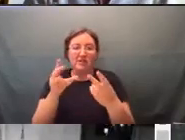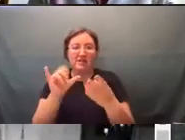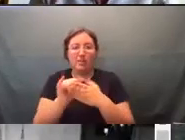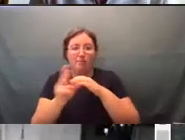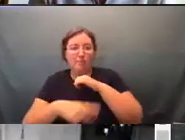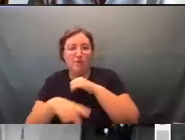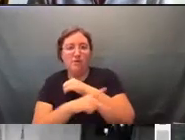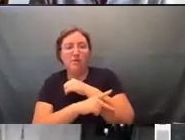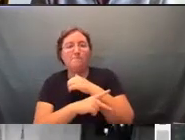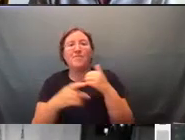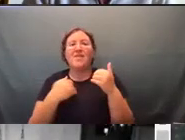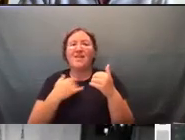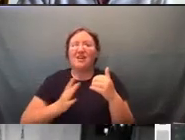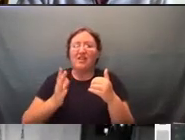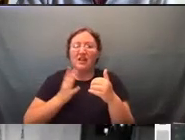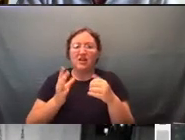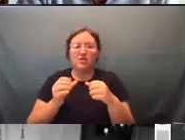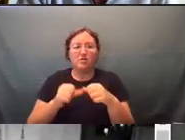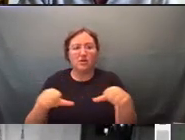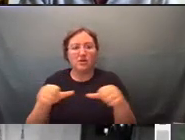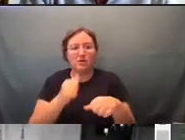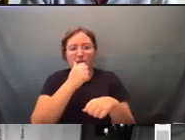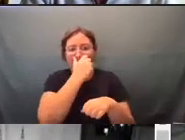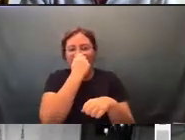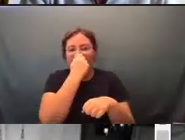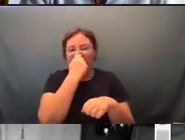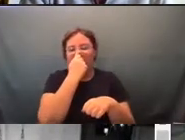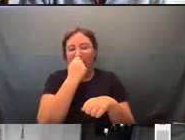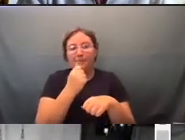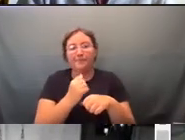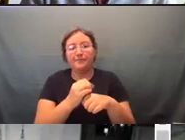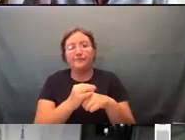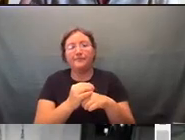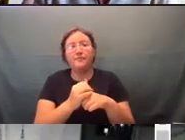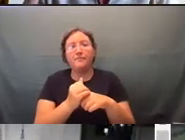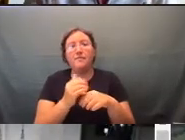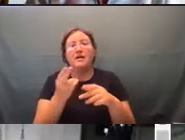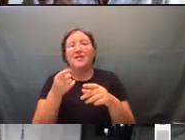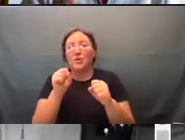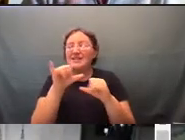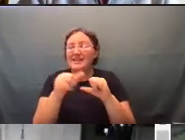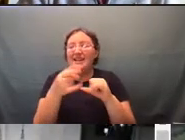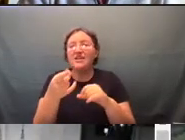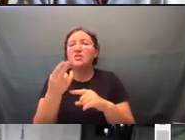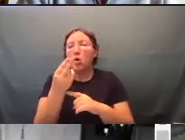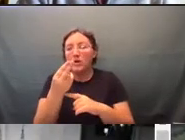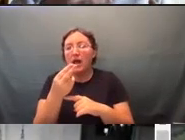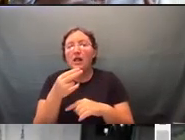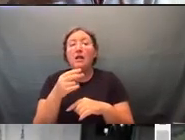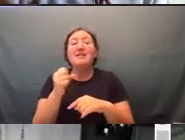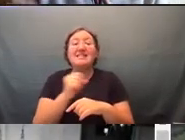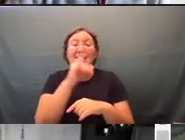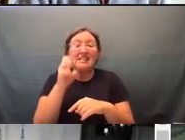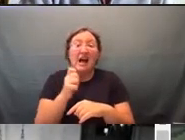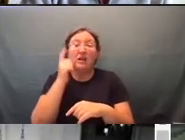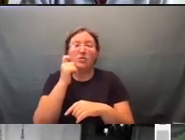With kind of luxury accommodations. So you could stay in this hotel resort lodge that was stylistically